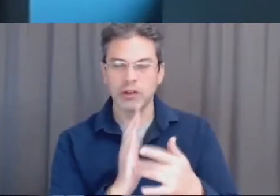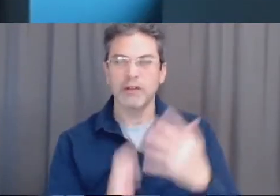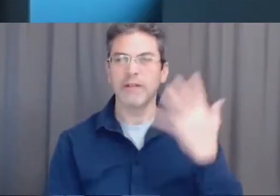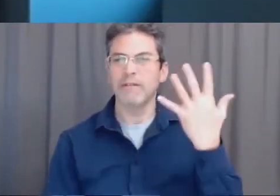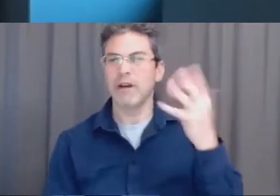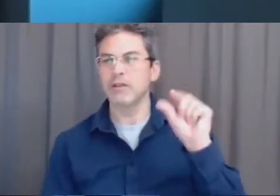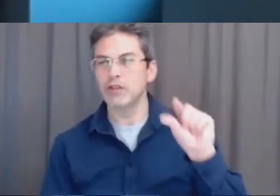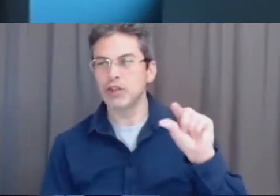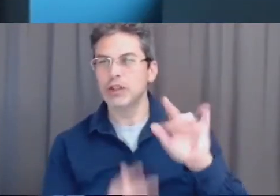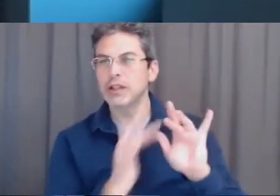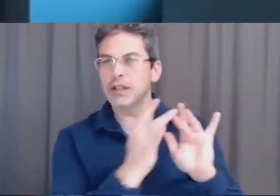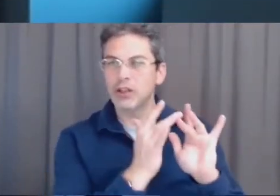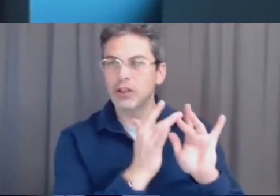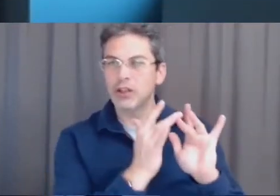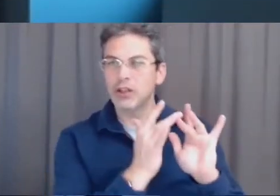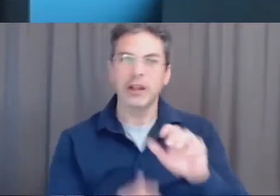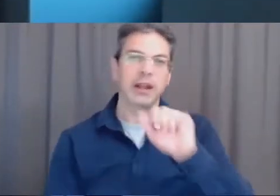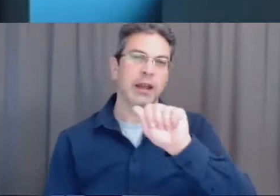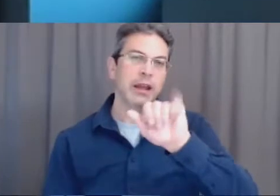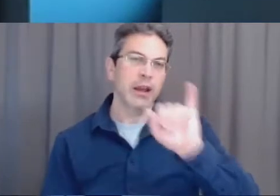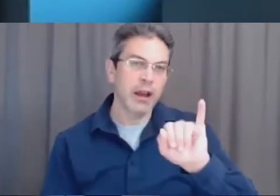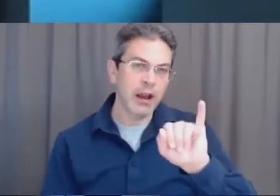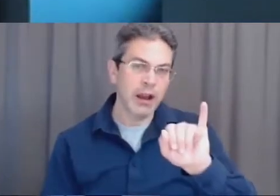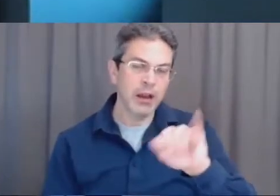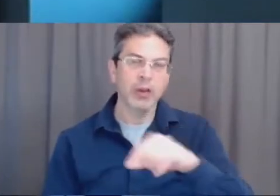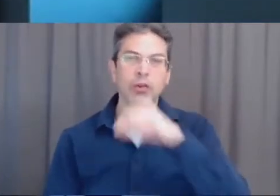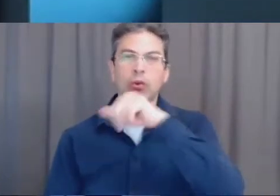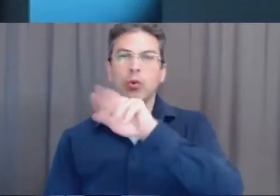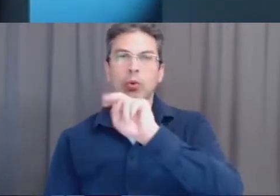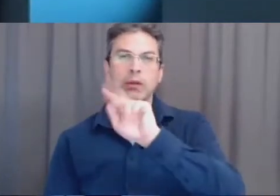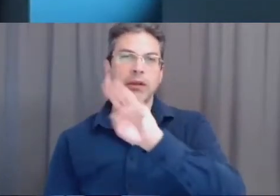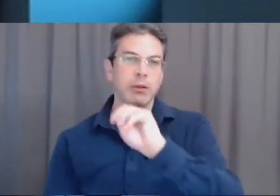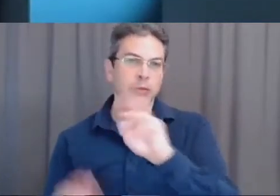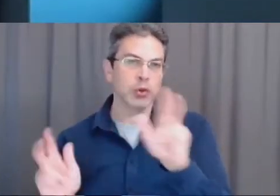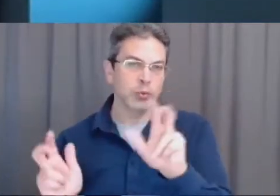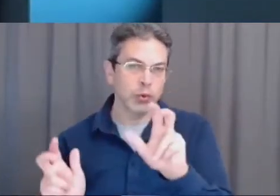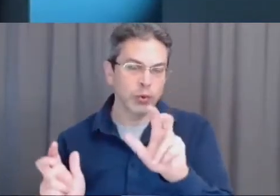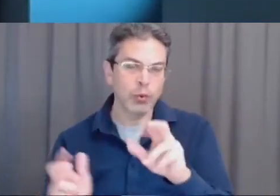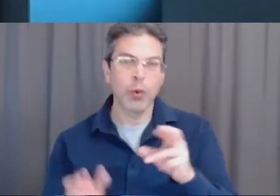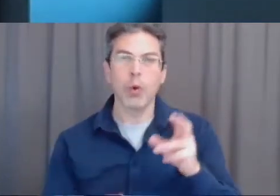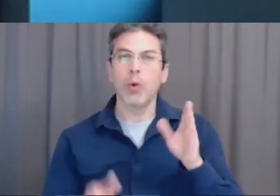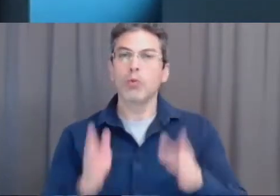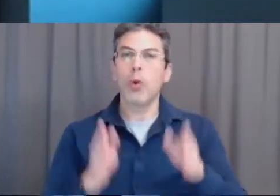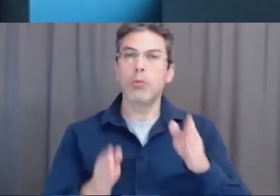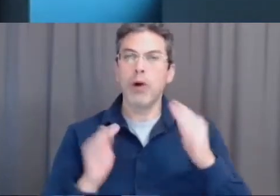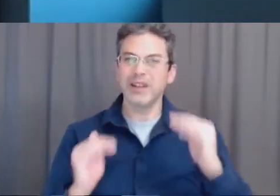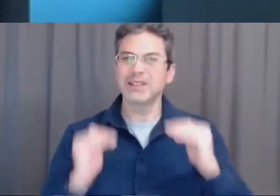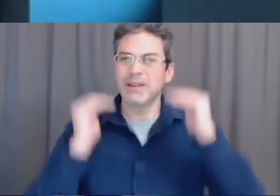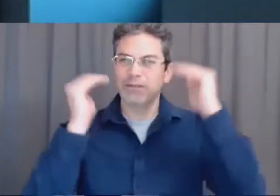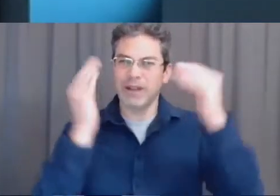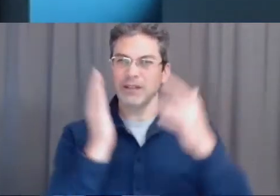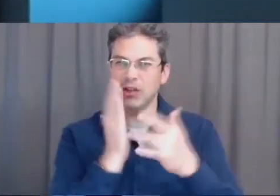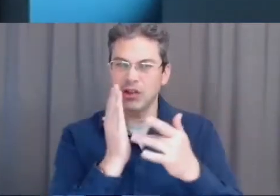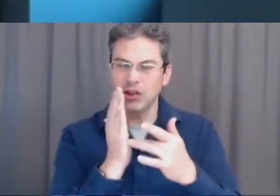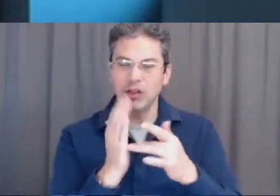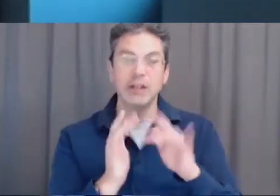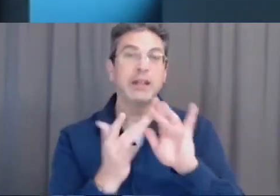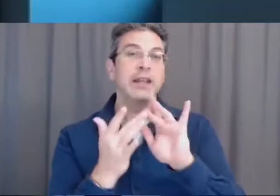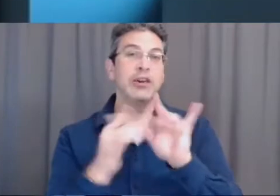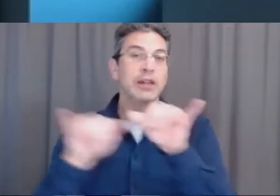networks, artificial intelligence, quantum computing, advanced robotics, internet standards,